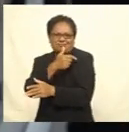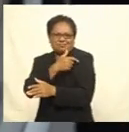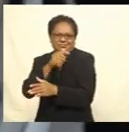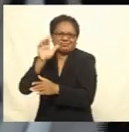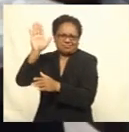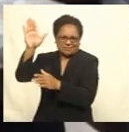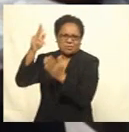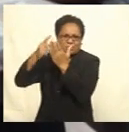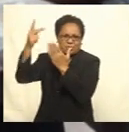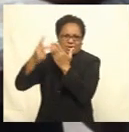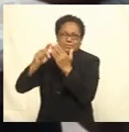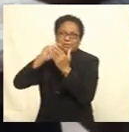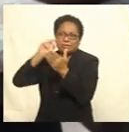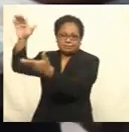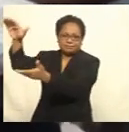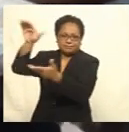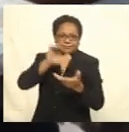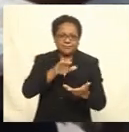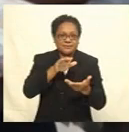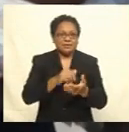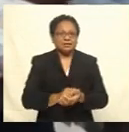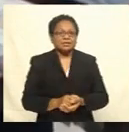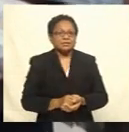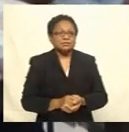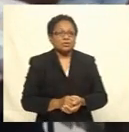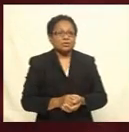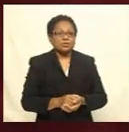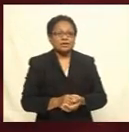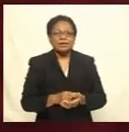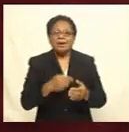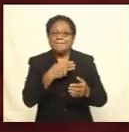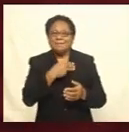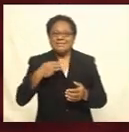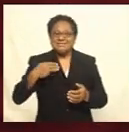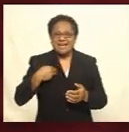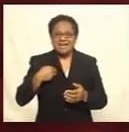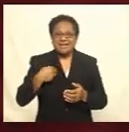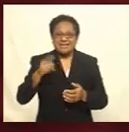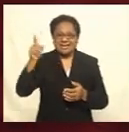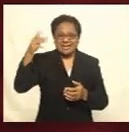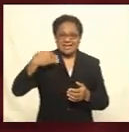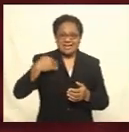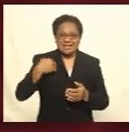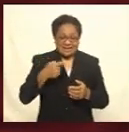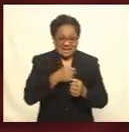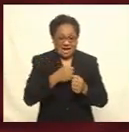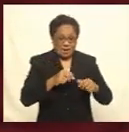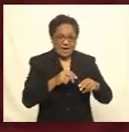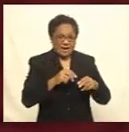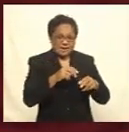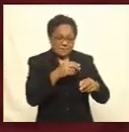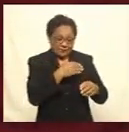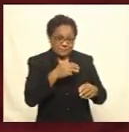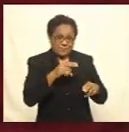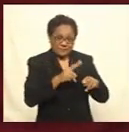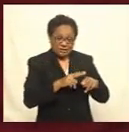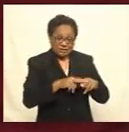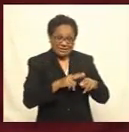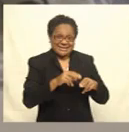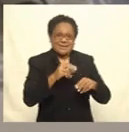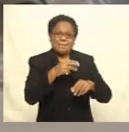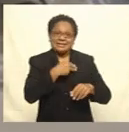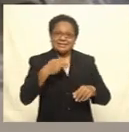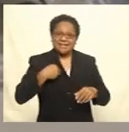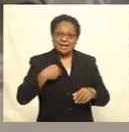Zealand Associate Minister of Health and Foreign Affairs, Aupito William Sio, and Fijian counterpart Ifiremi Nbete says they are